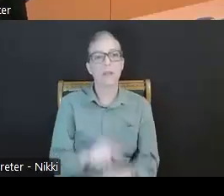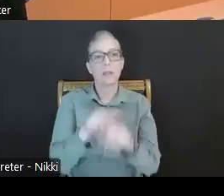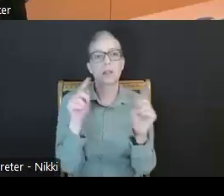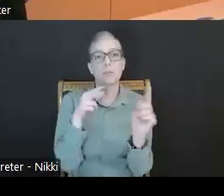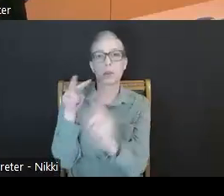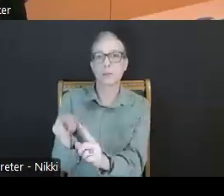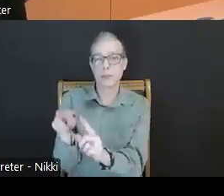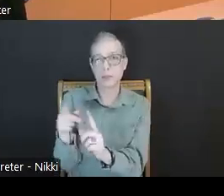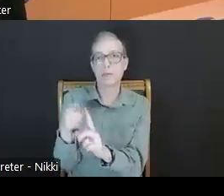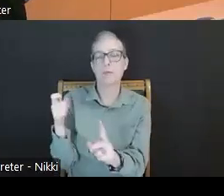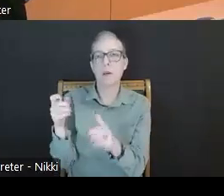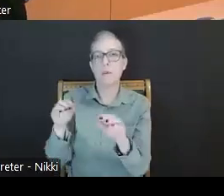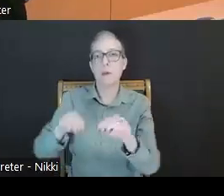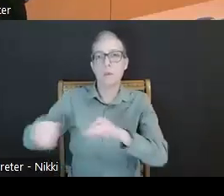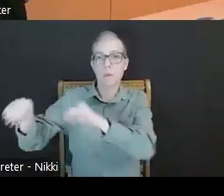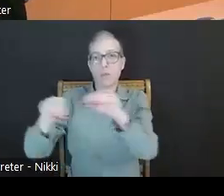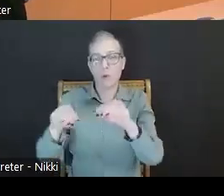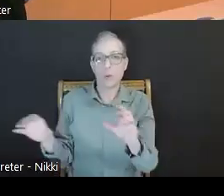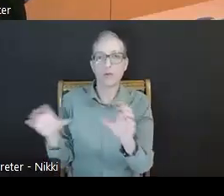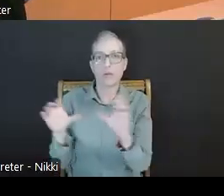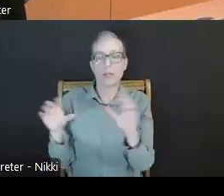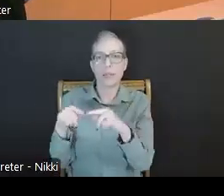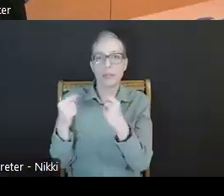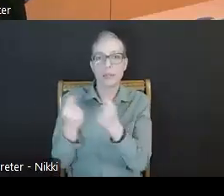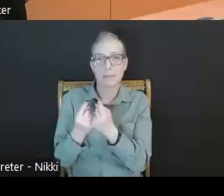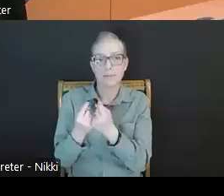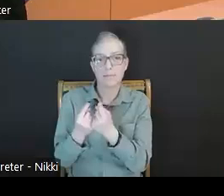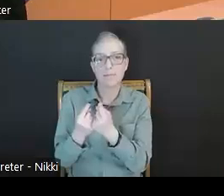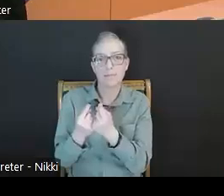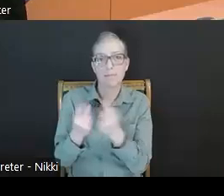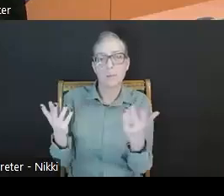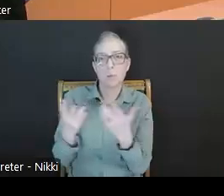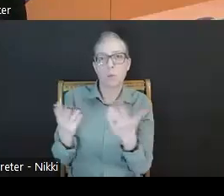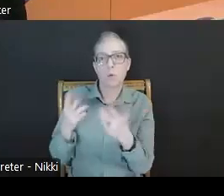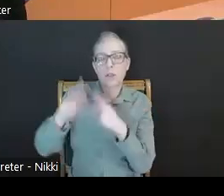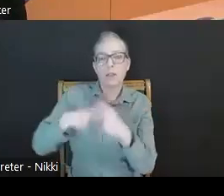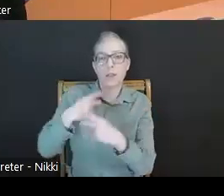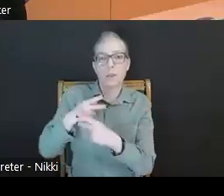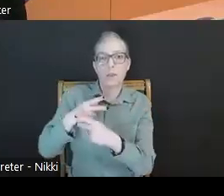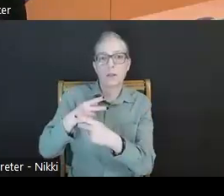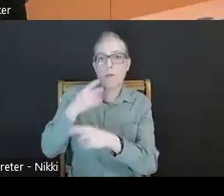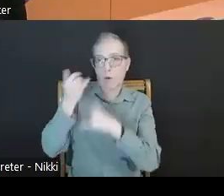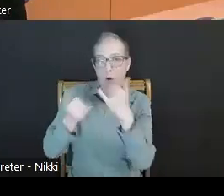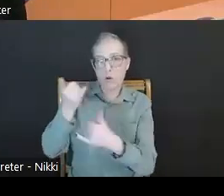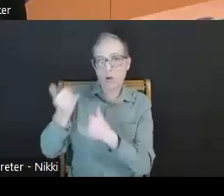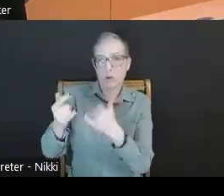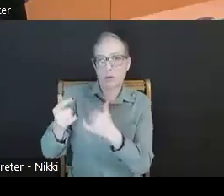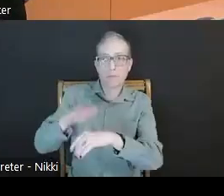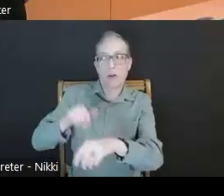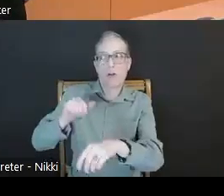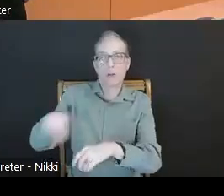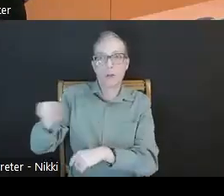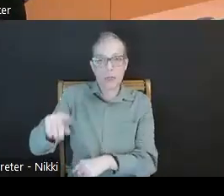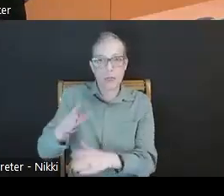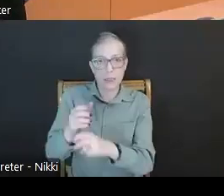mobile crisis teams respond to. And I think they're both really valuable, and I think those are complementary and different experiences.